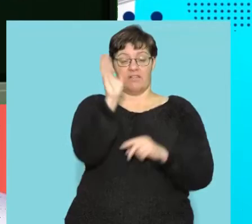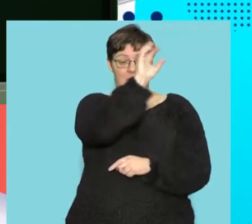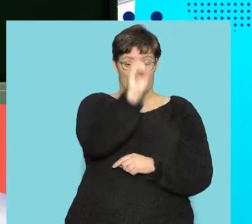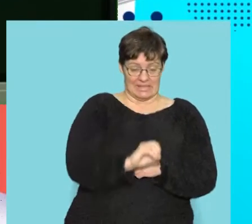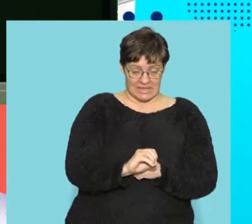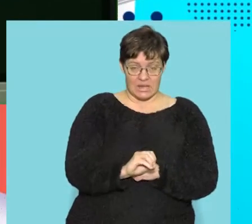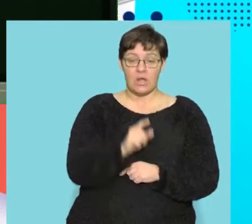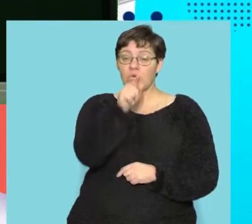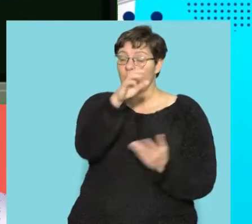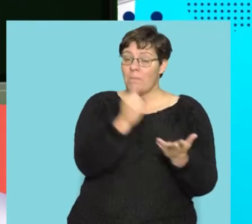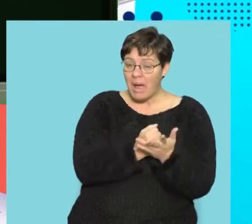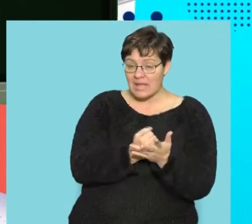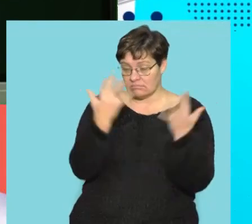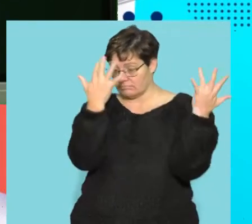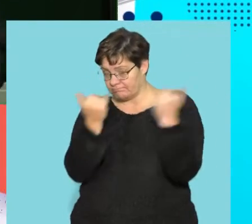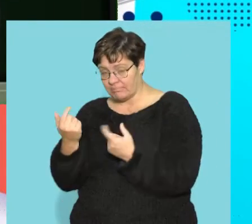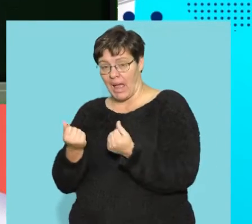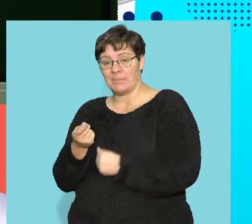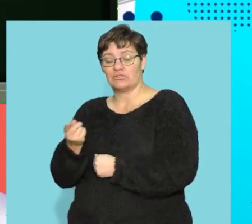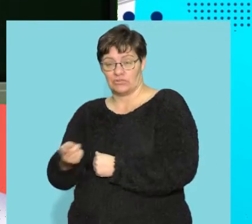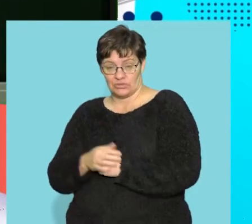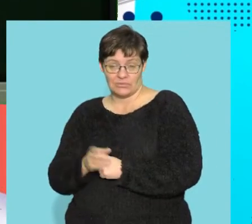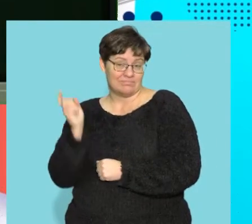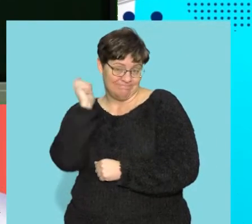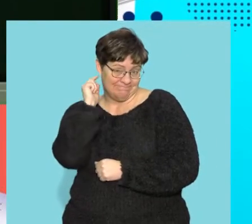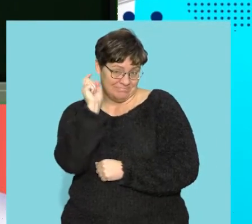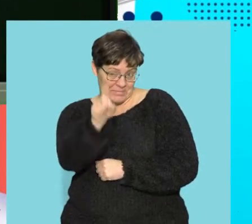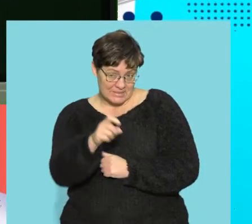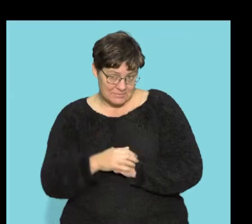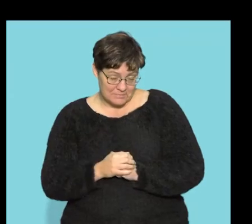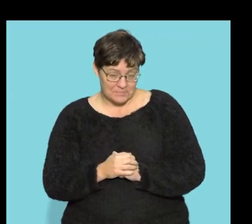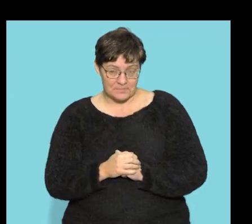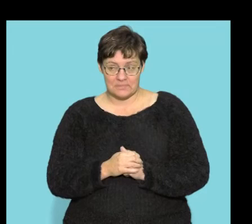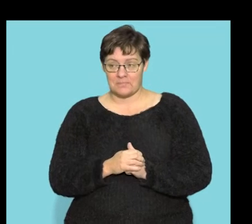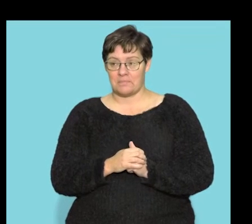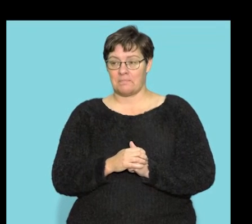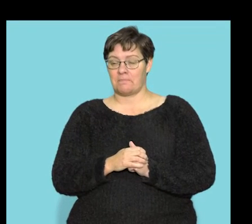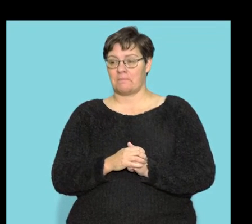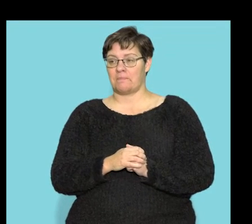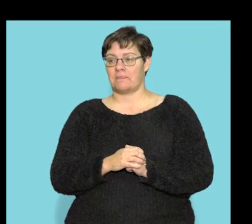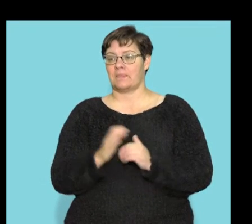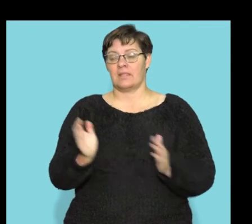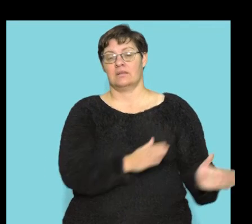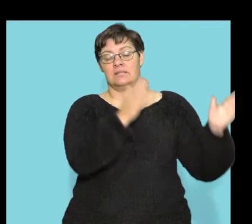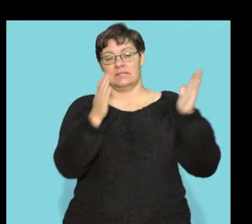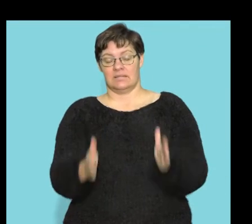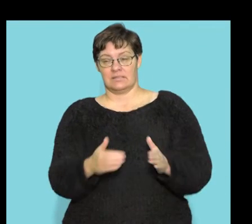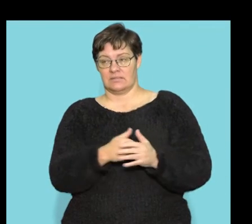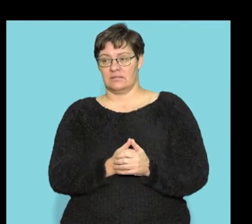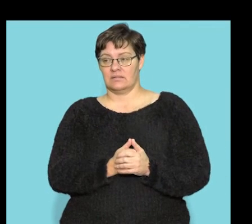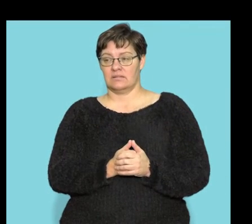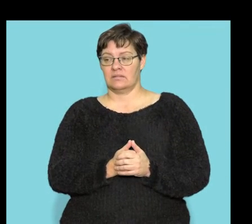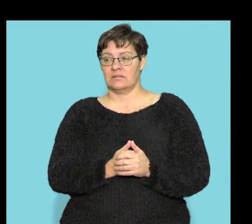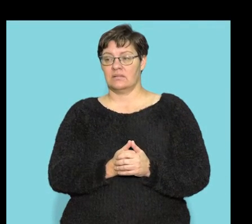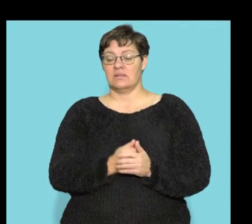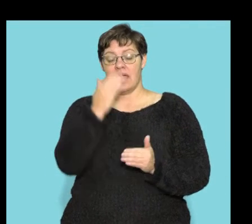be asked to calculate the amount as well. So keep that in mind. Okay, next question. At the